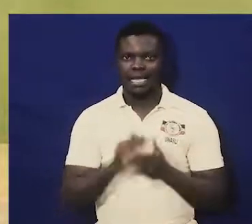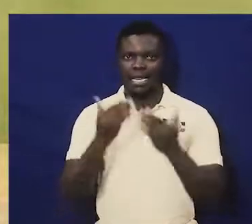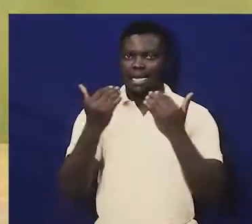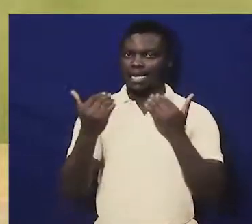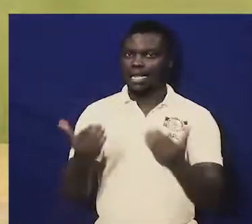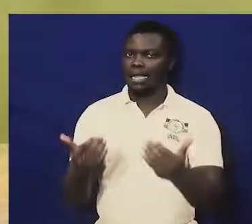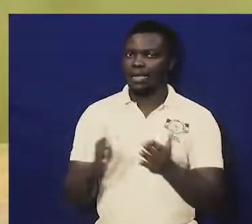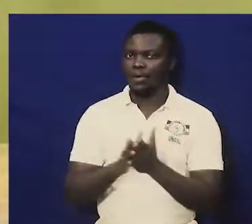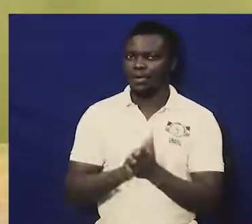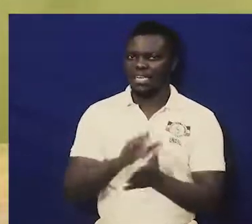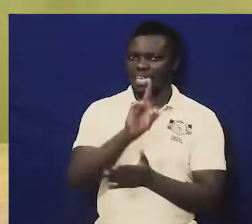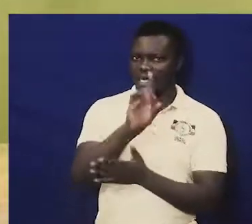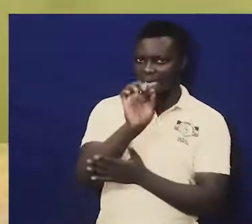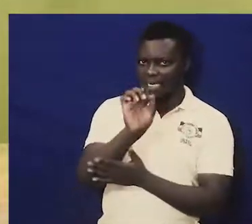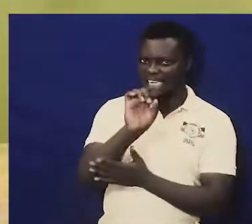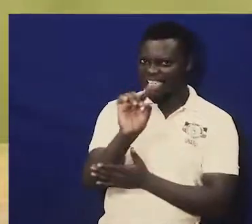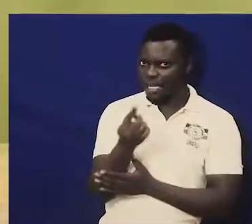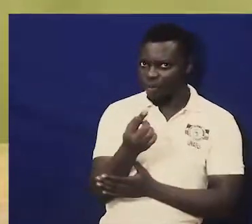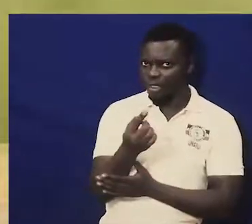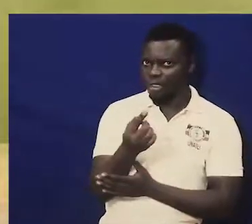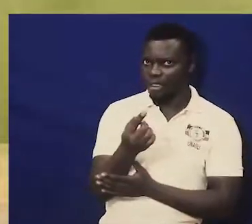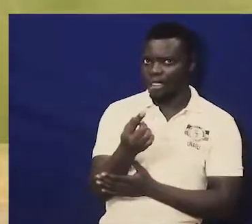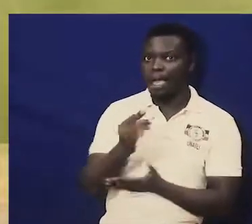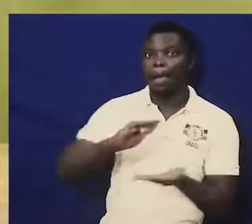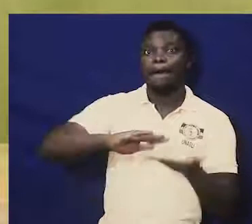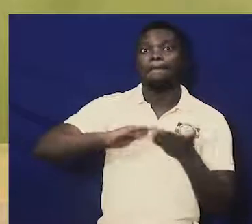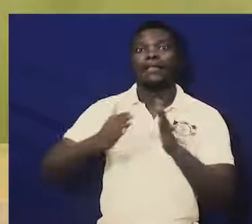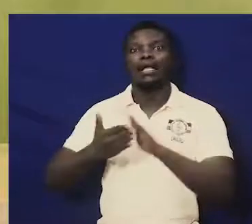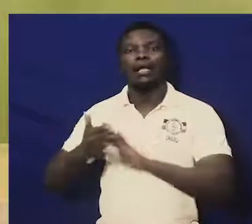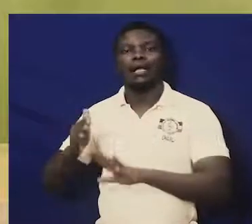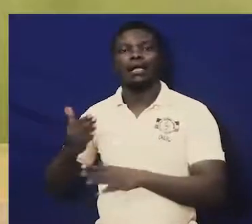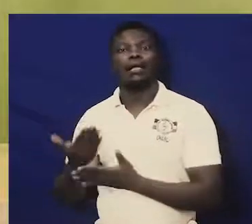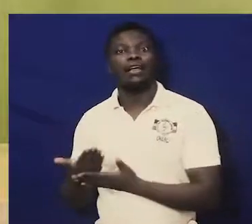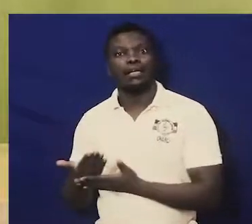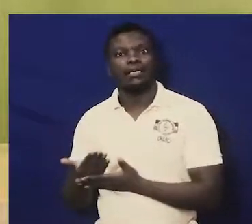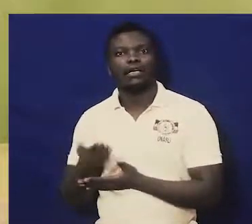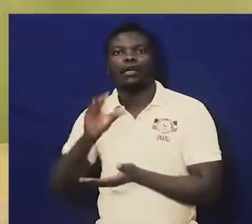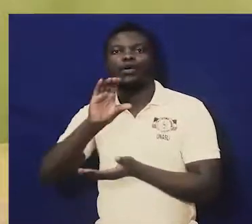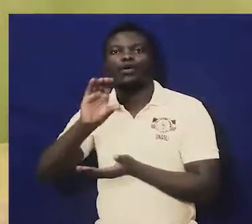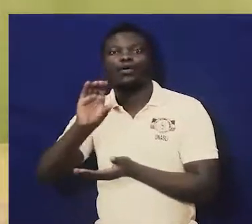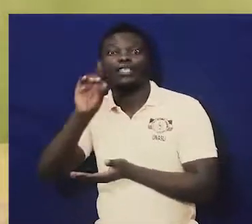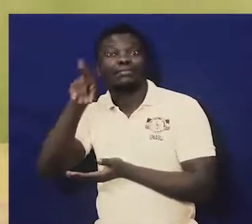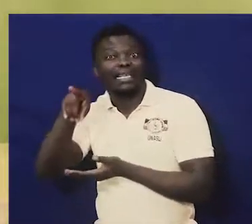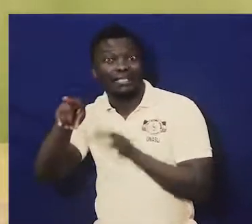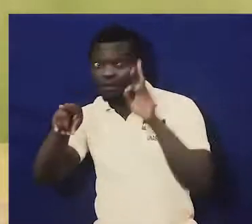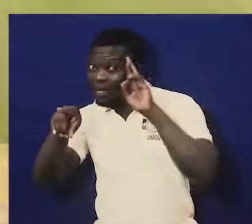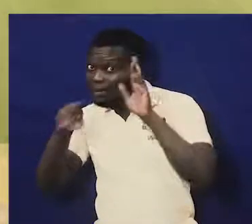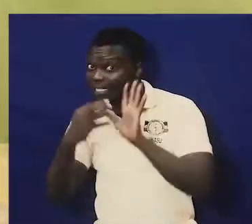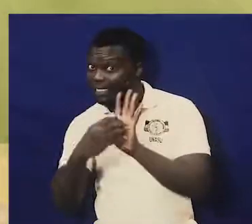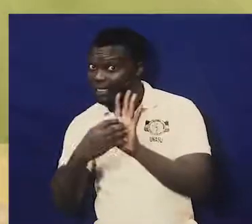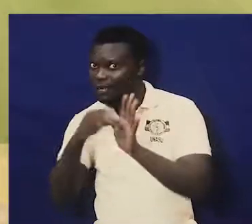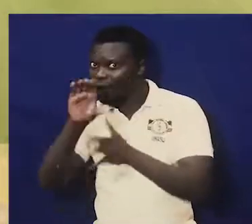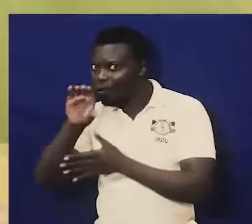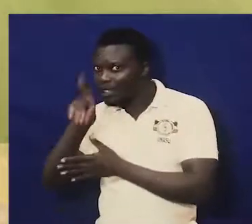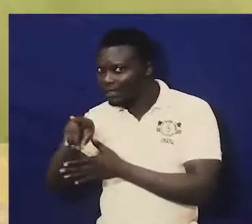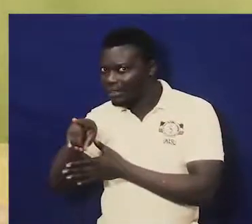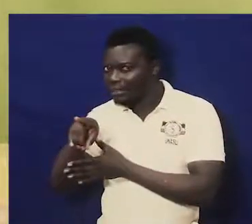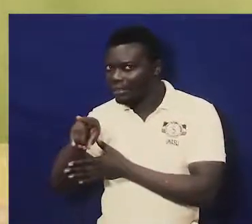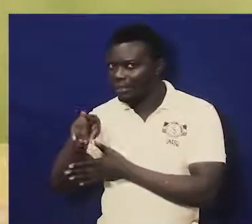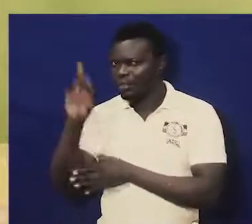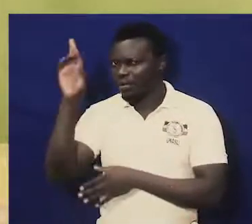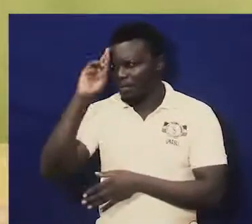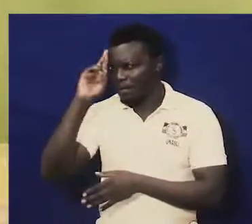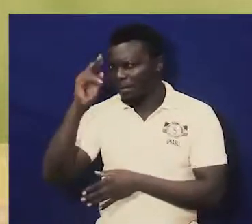Therefore, 18,000 becomes our cost price, because we learned that cost